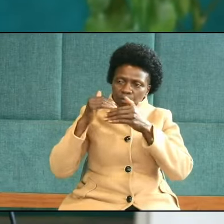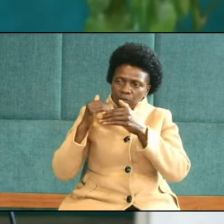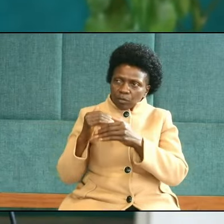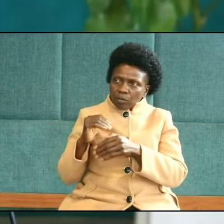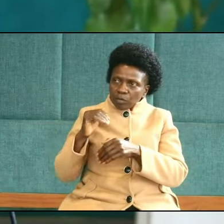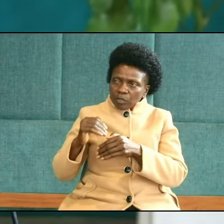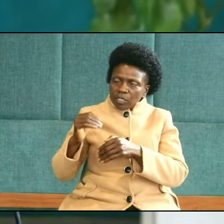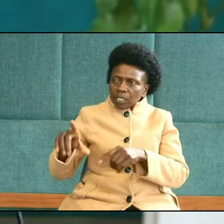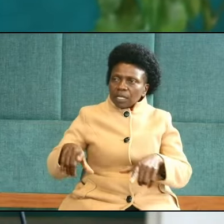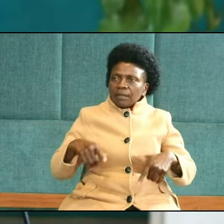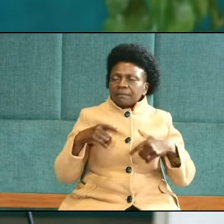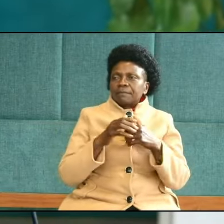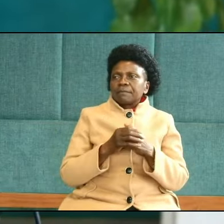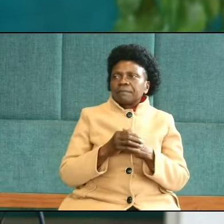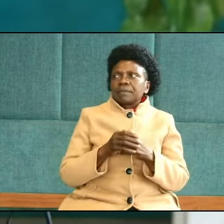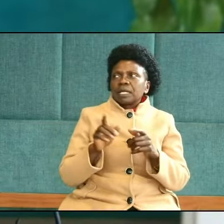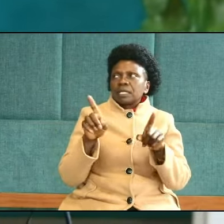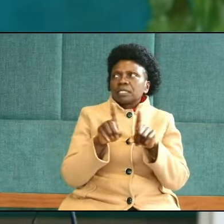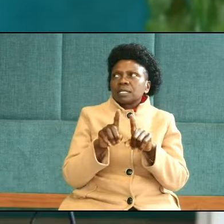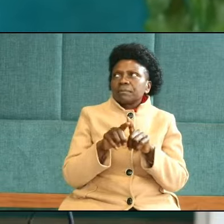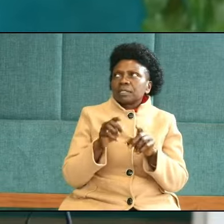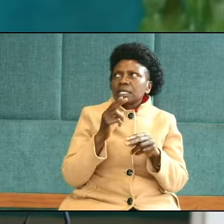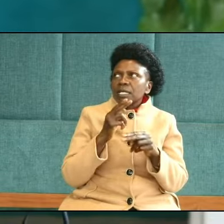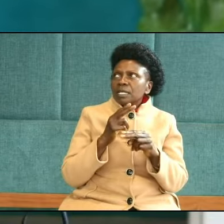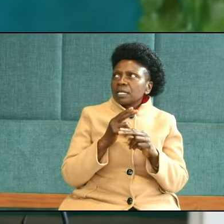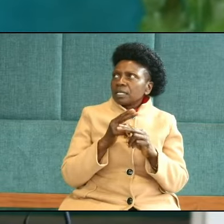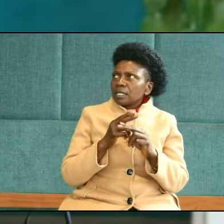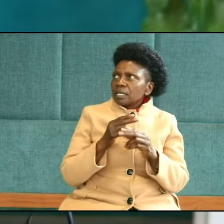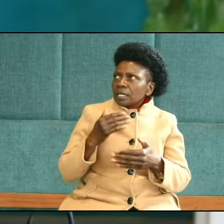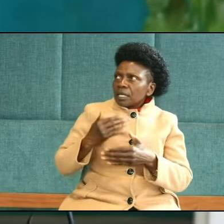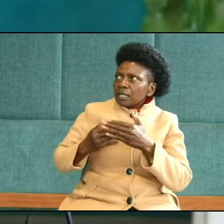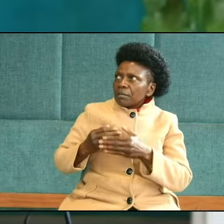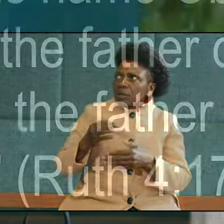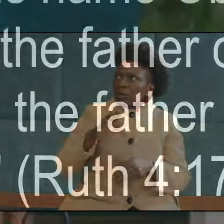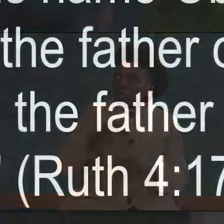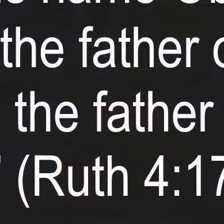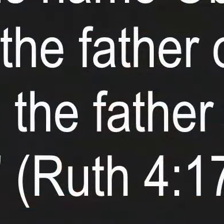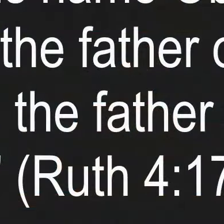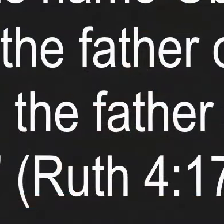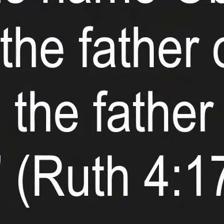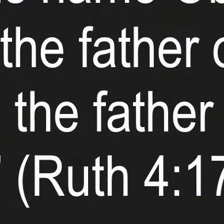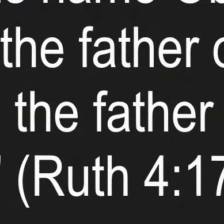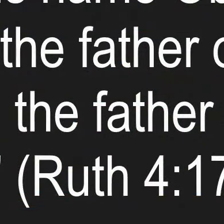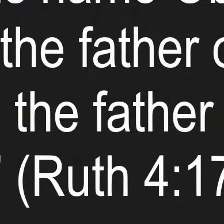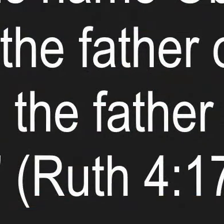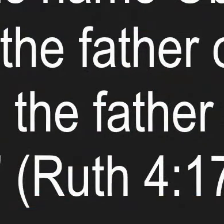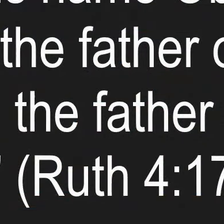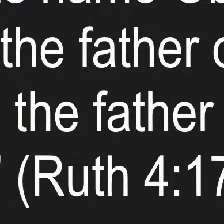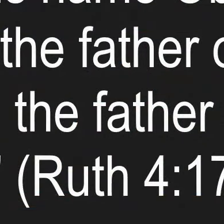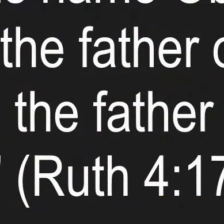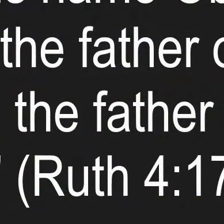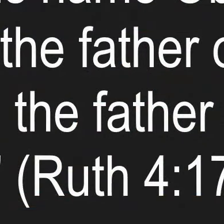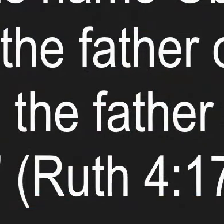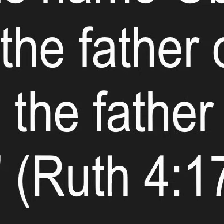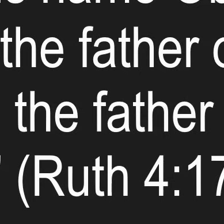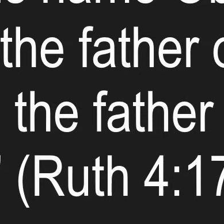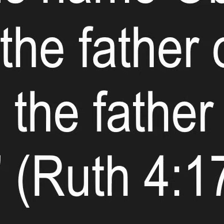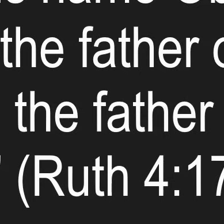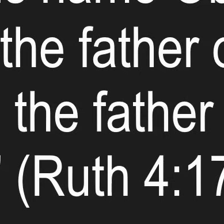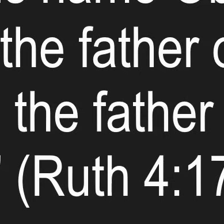life. Also, the neighbor women gave him a name. The women, the neighbors, they gave him a name,